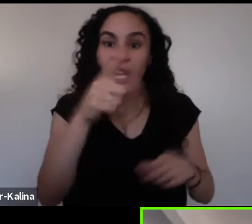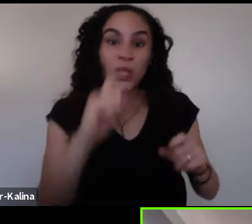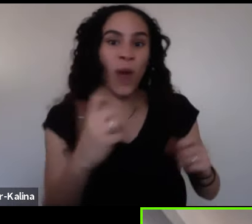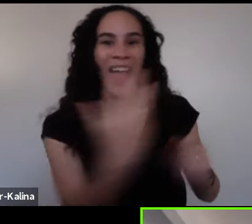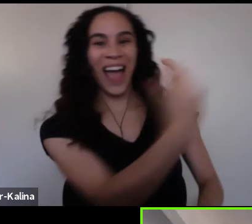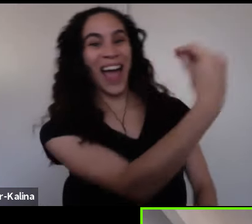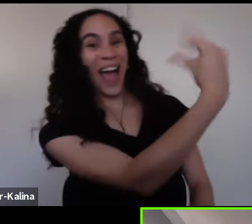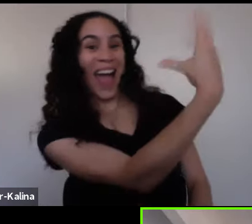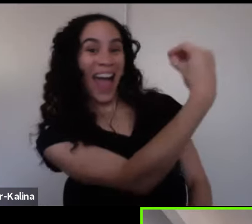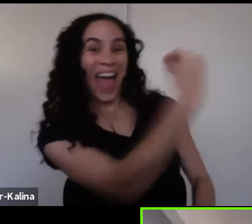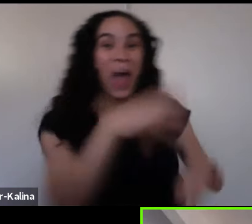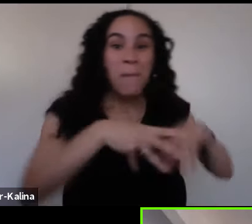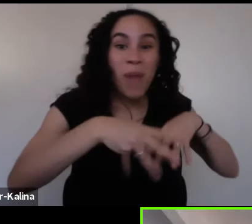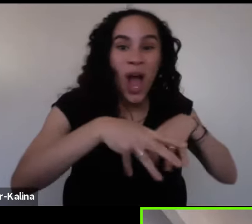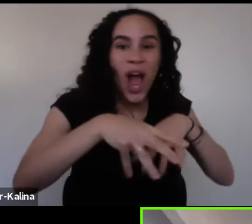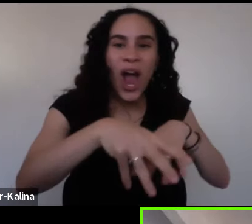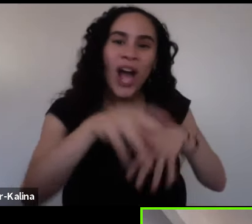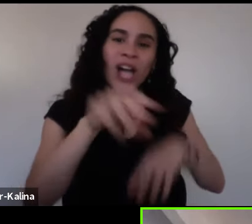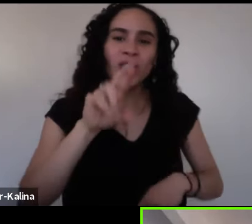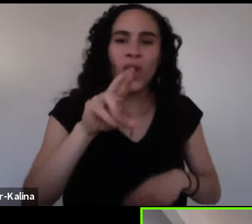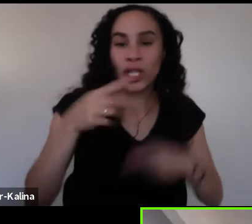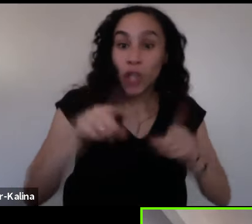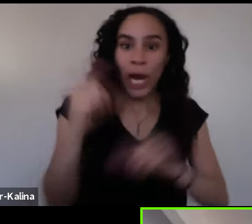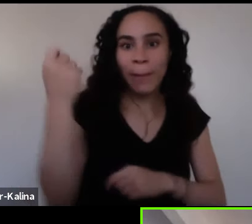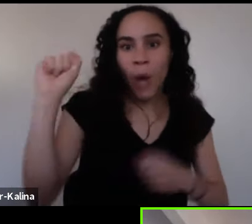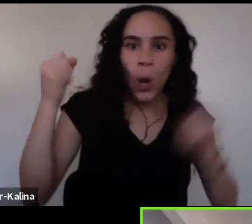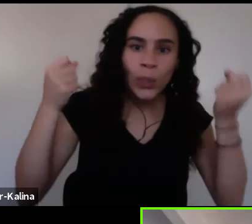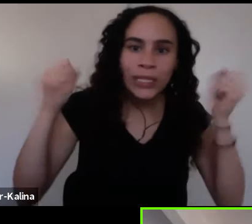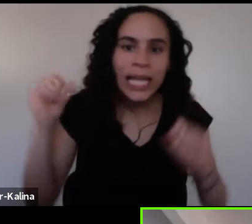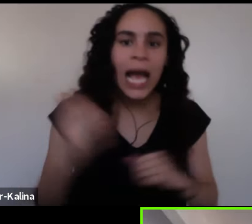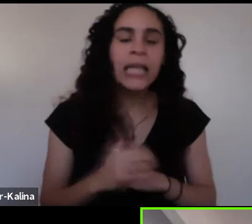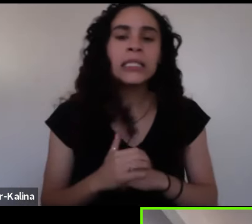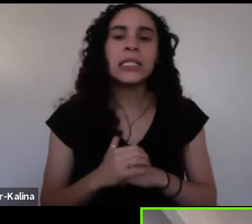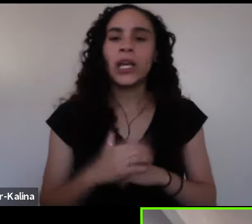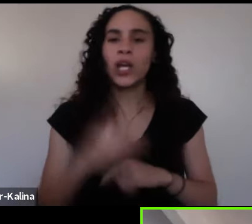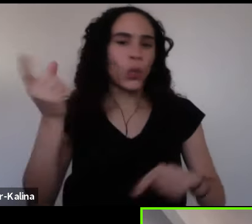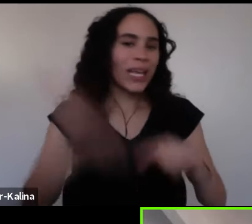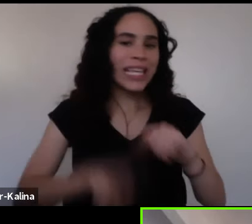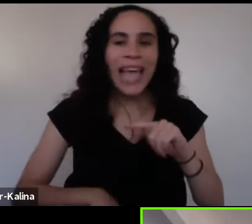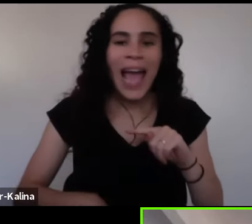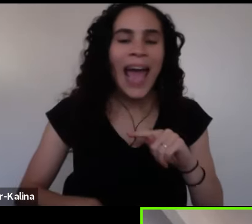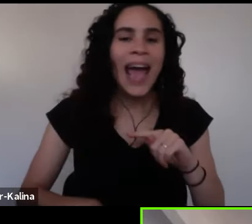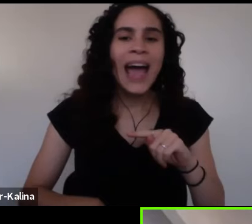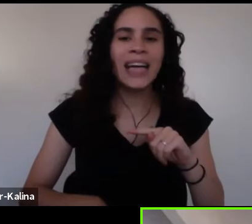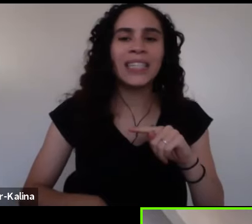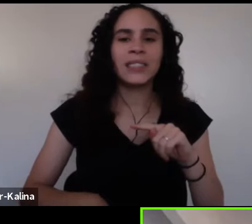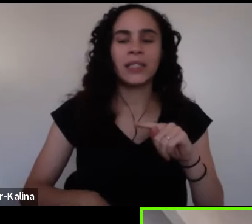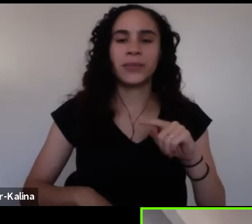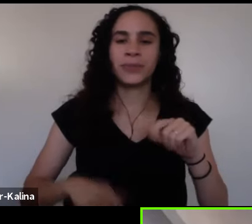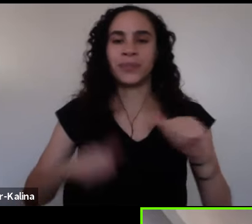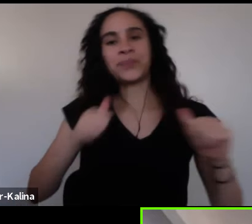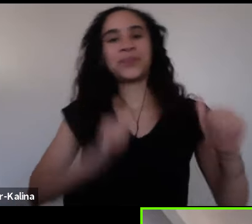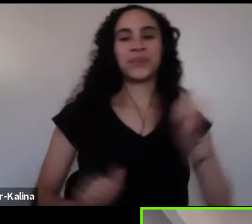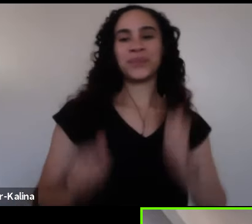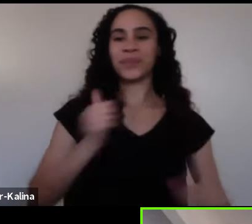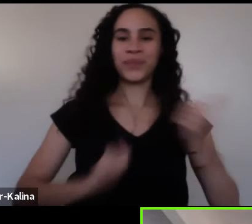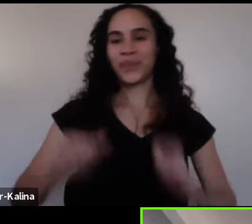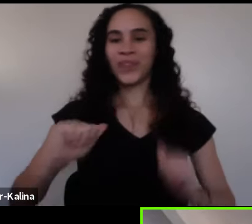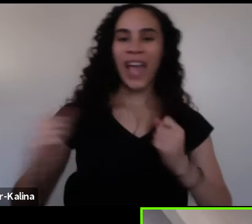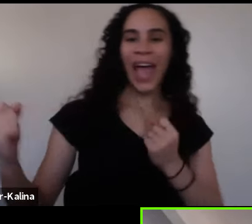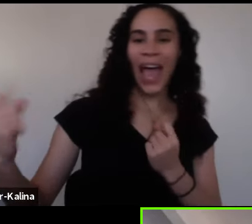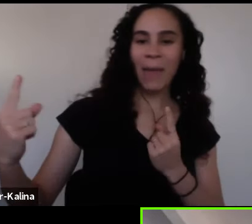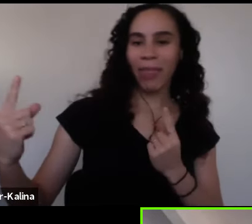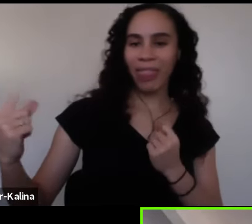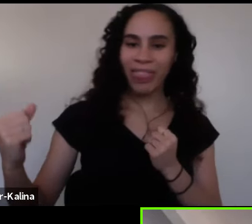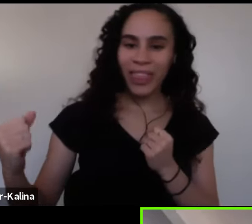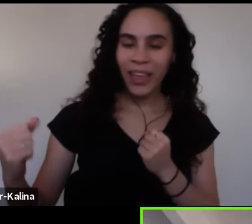march or, you know, during one of the protests. You know, you can't have performative empathy. You know, it can't just